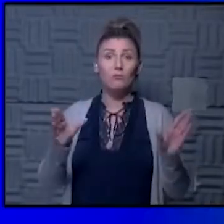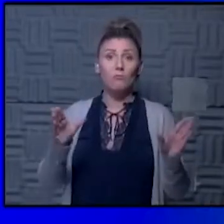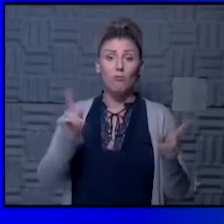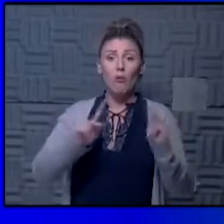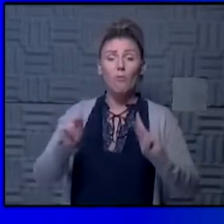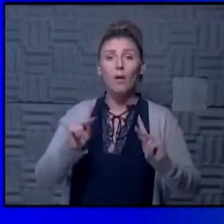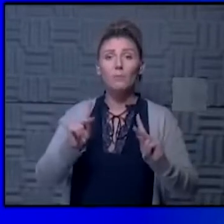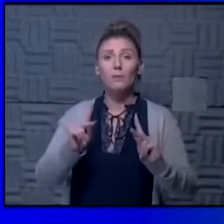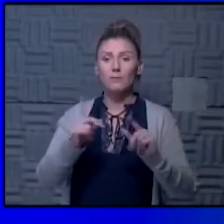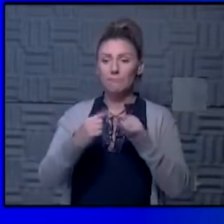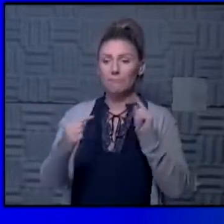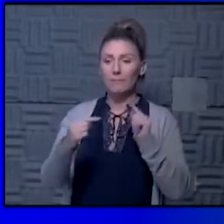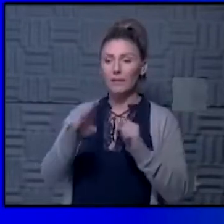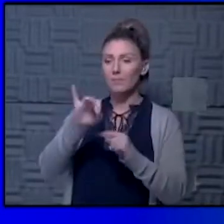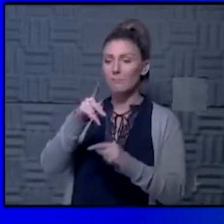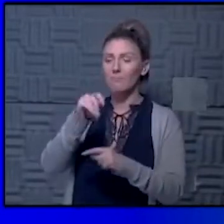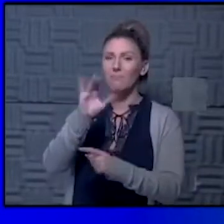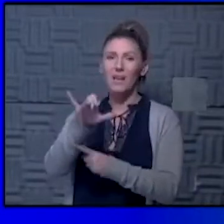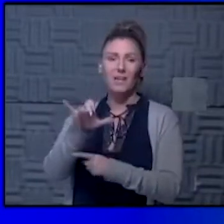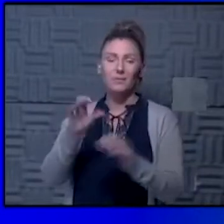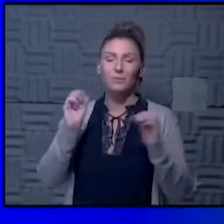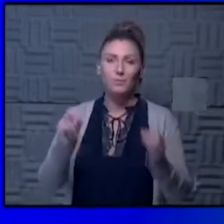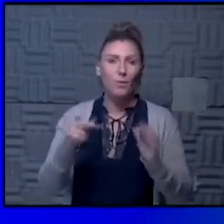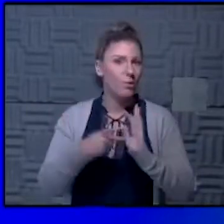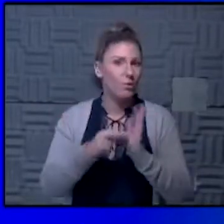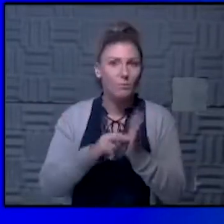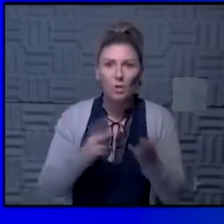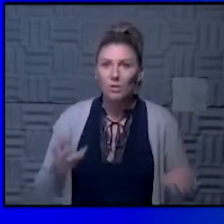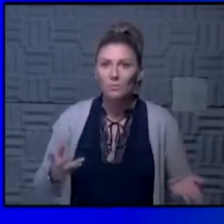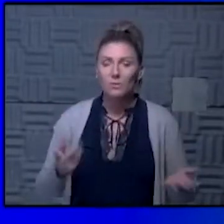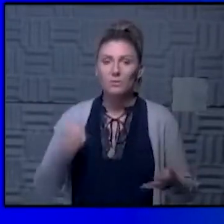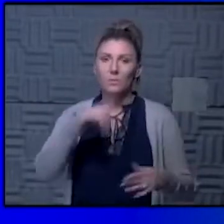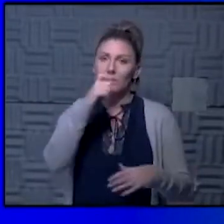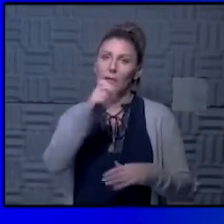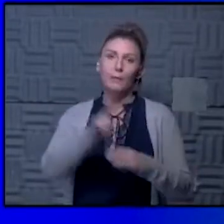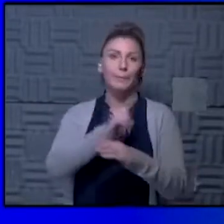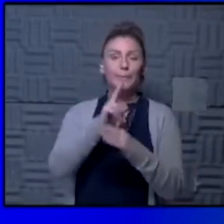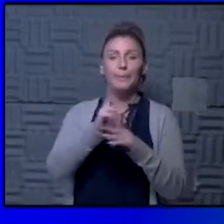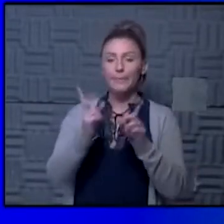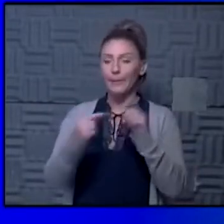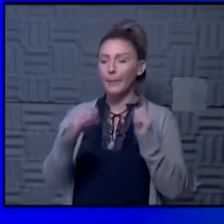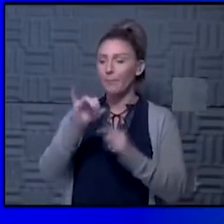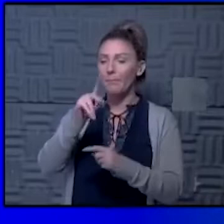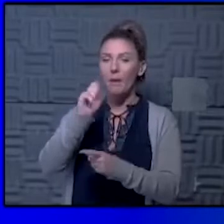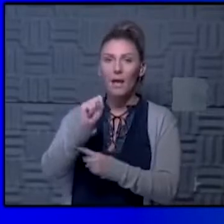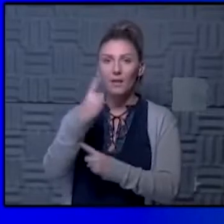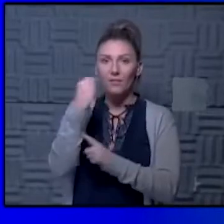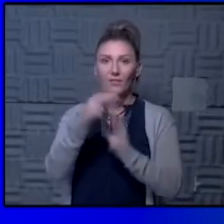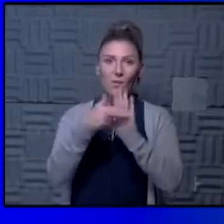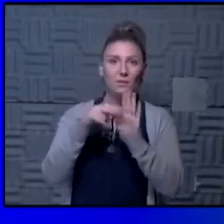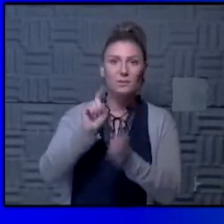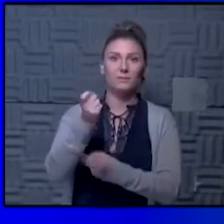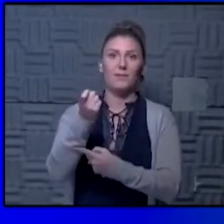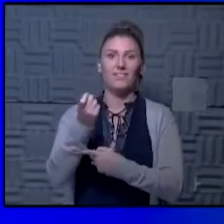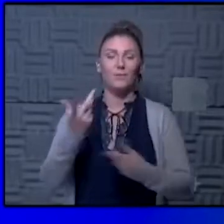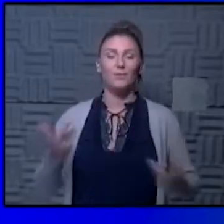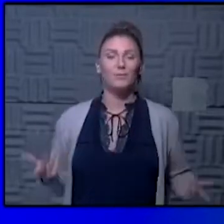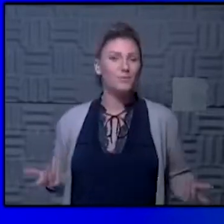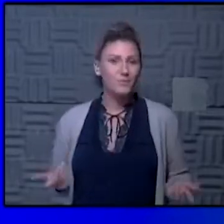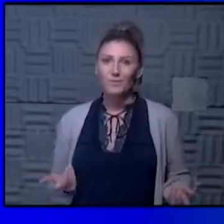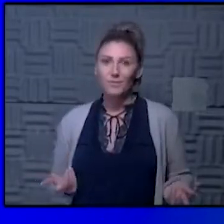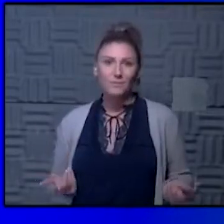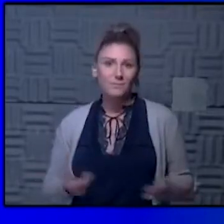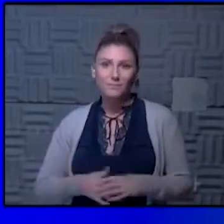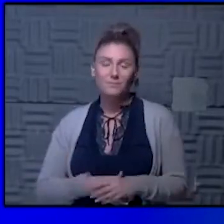antibody tests really serve no purpose. We certainly are not going to use an antibody test for diagnosis in the general sense.